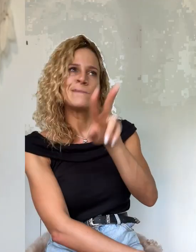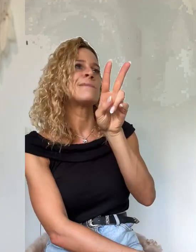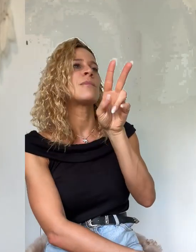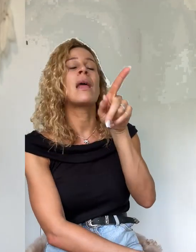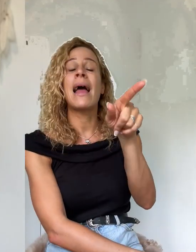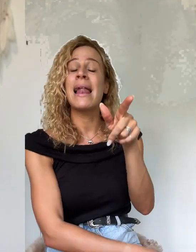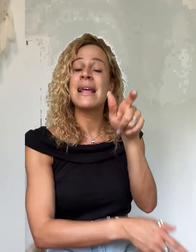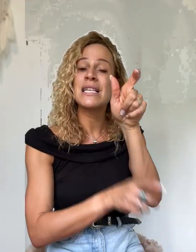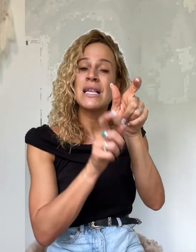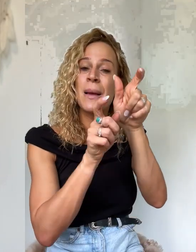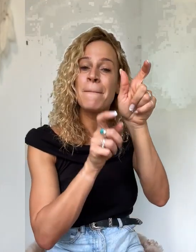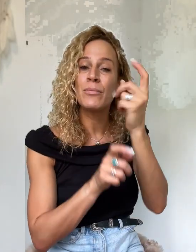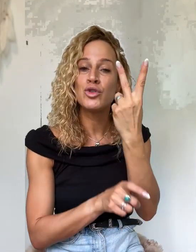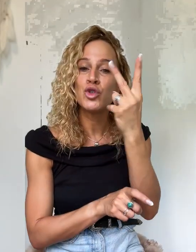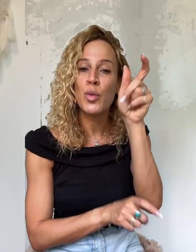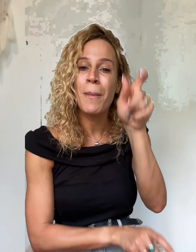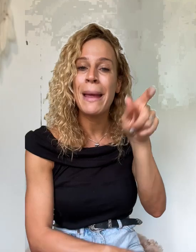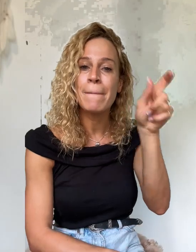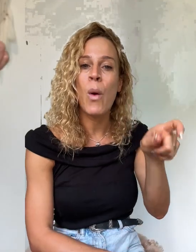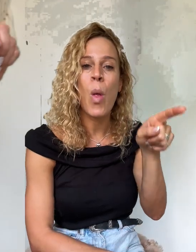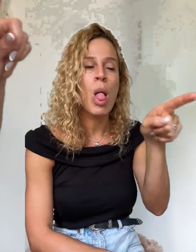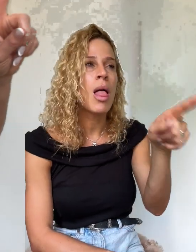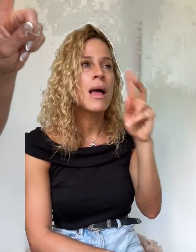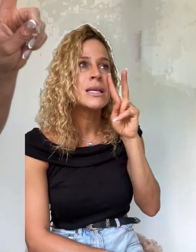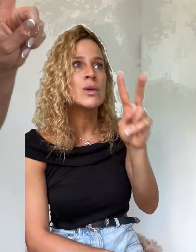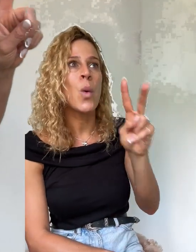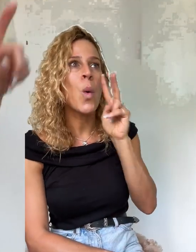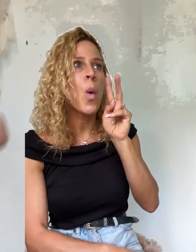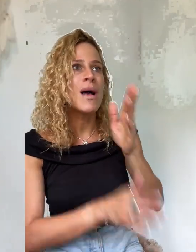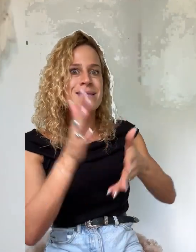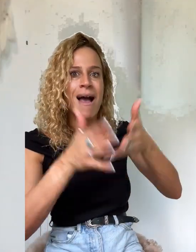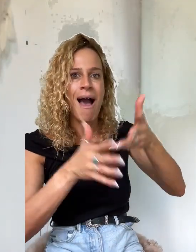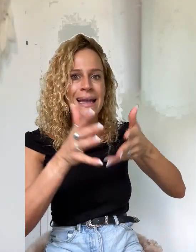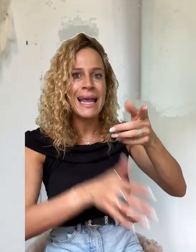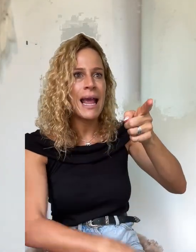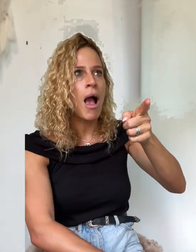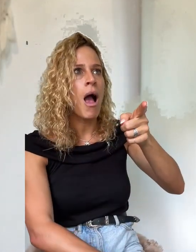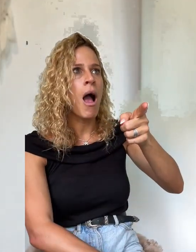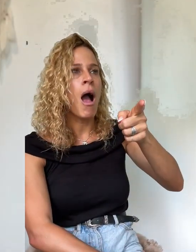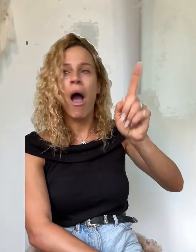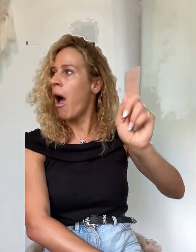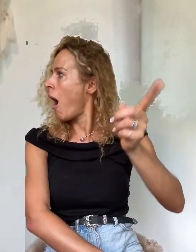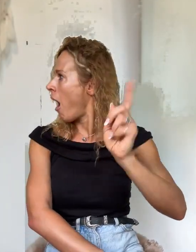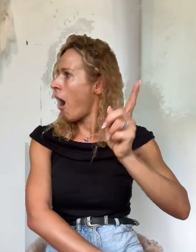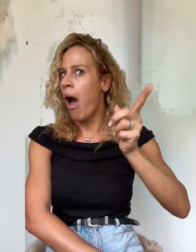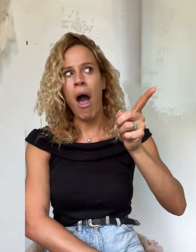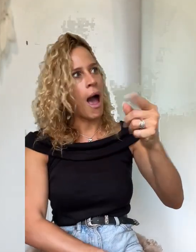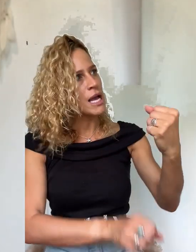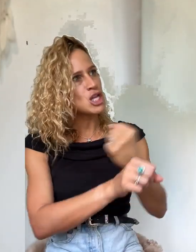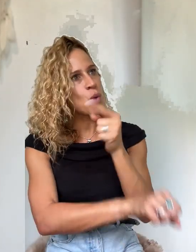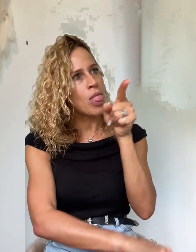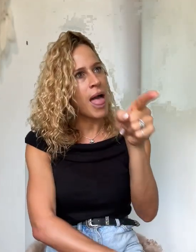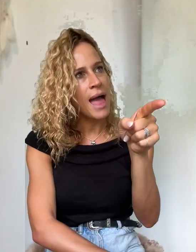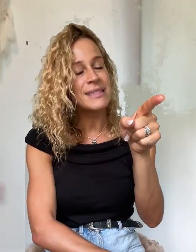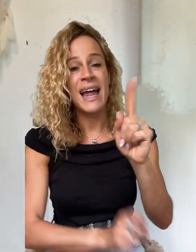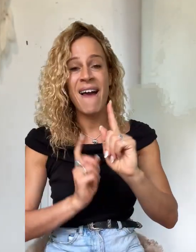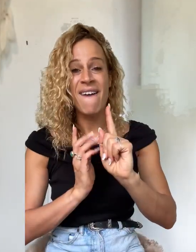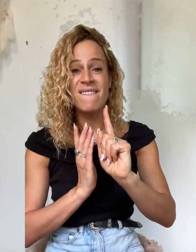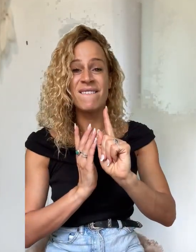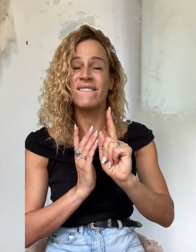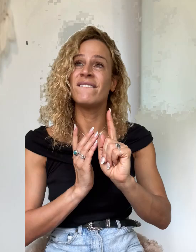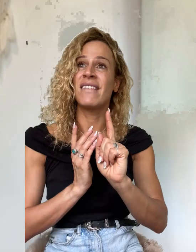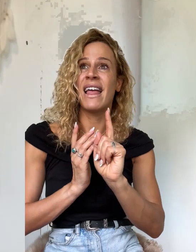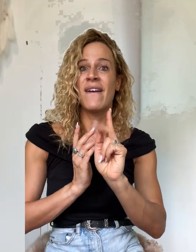saw a couple of people in Crufts signing, and I went, oh, I'll do that. And I